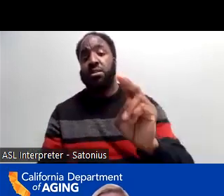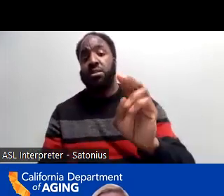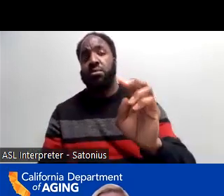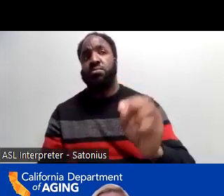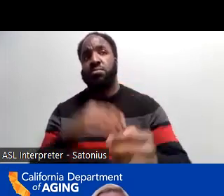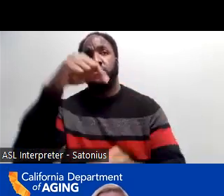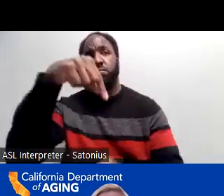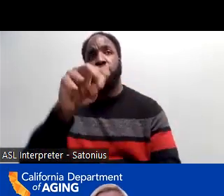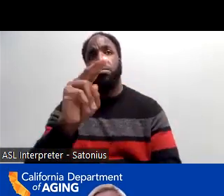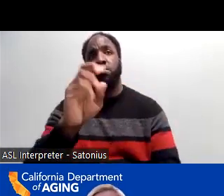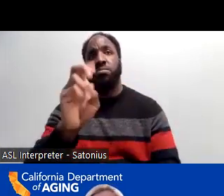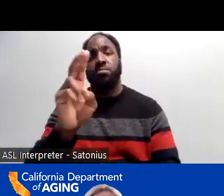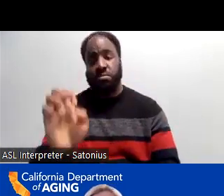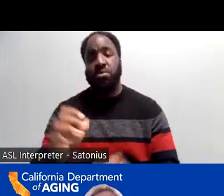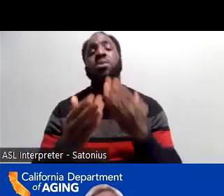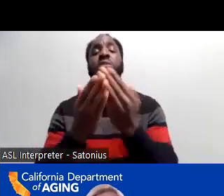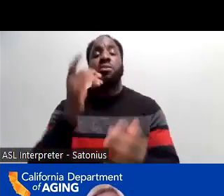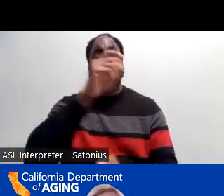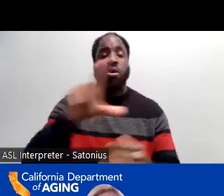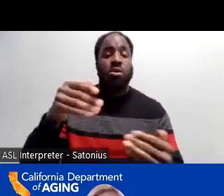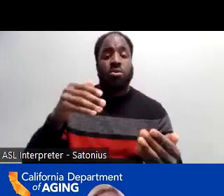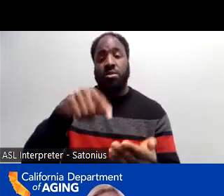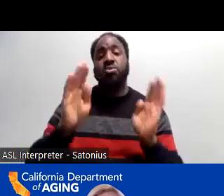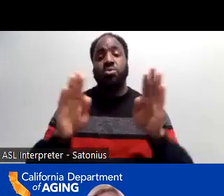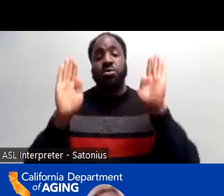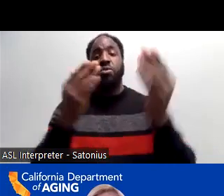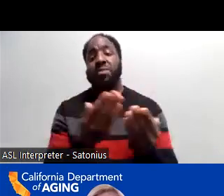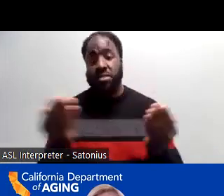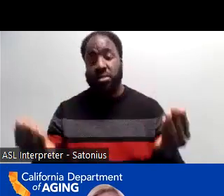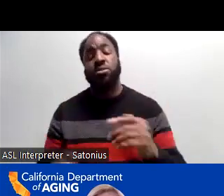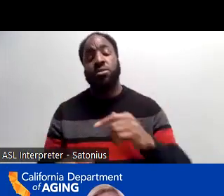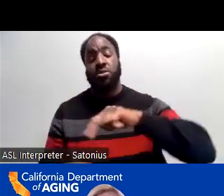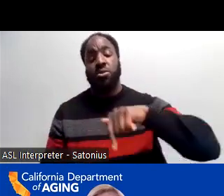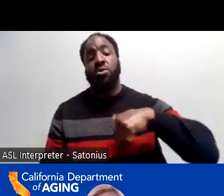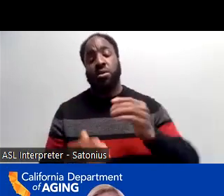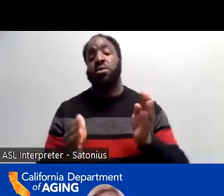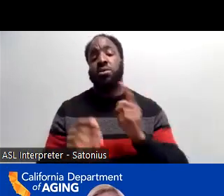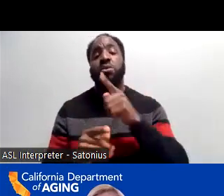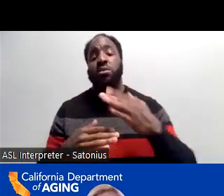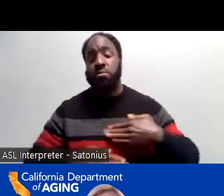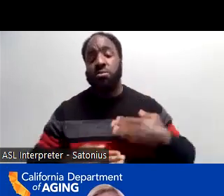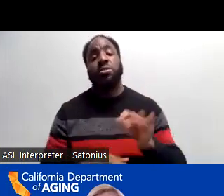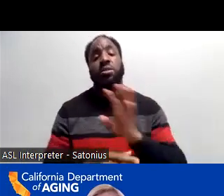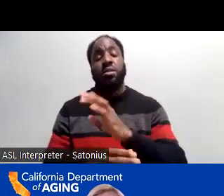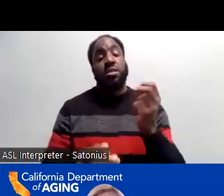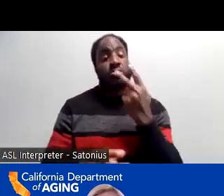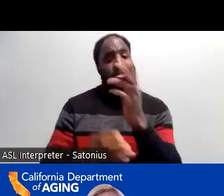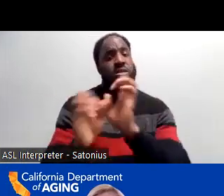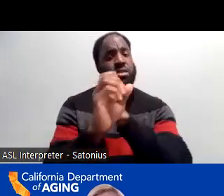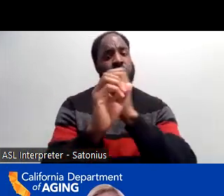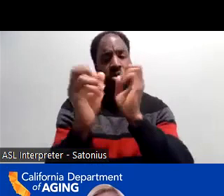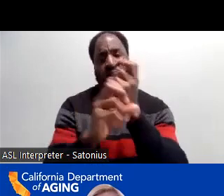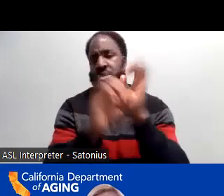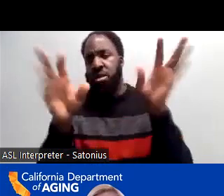for all these wonderful materials. We really appreciate the clear, hard work that went into